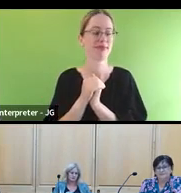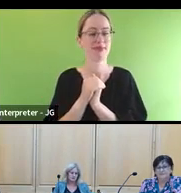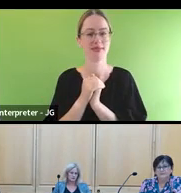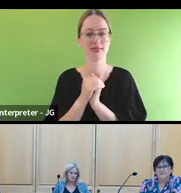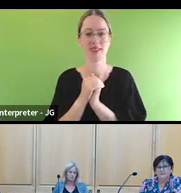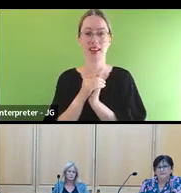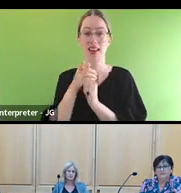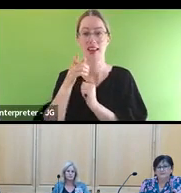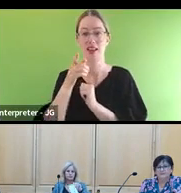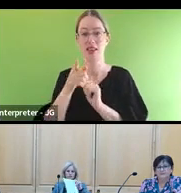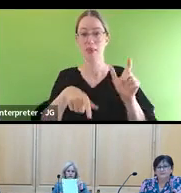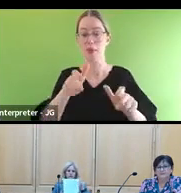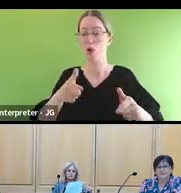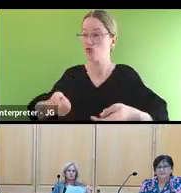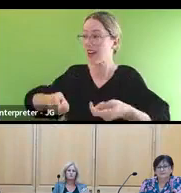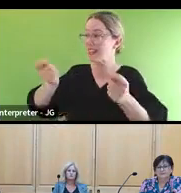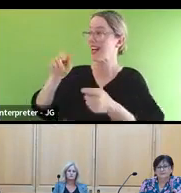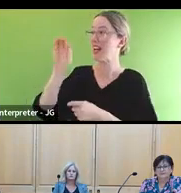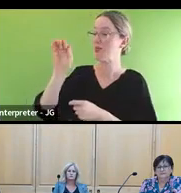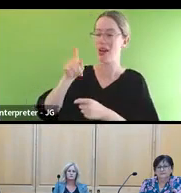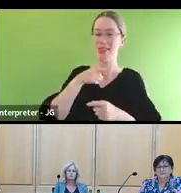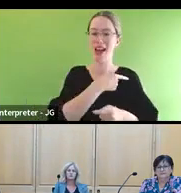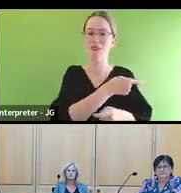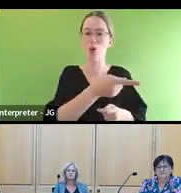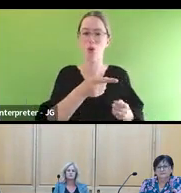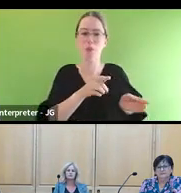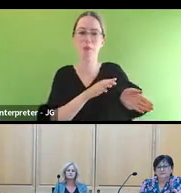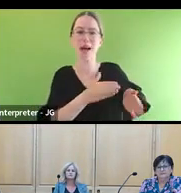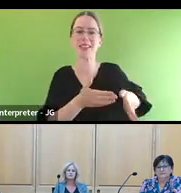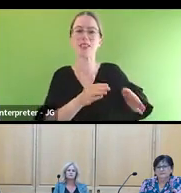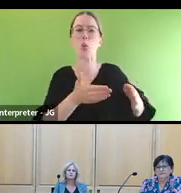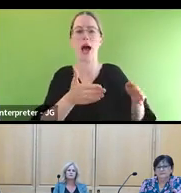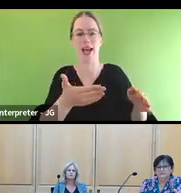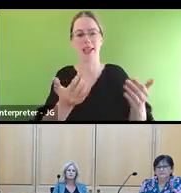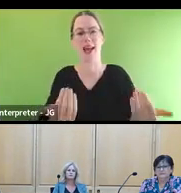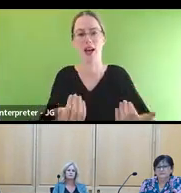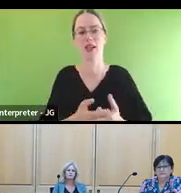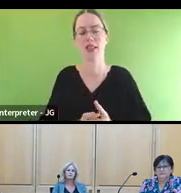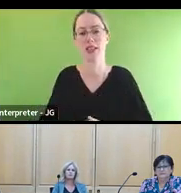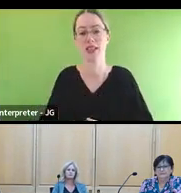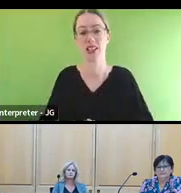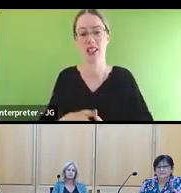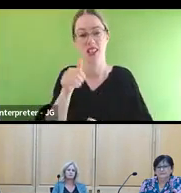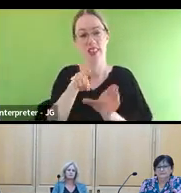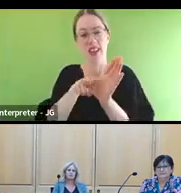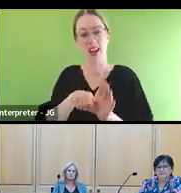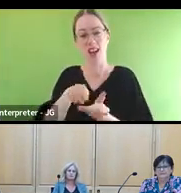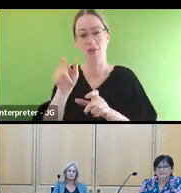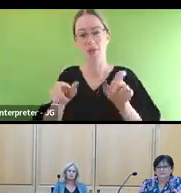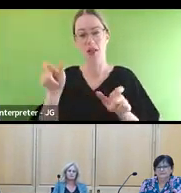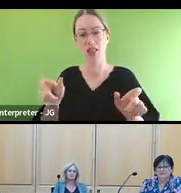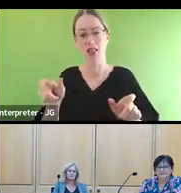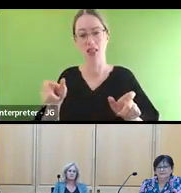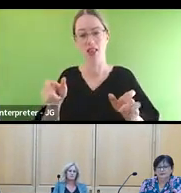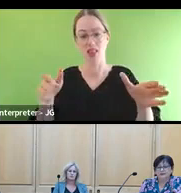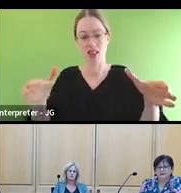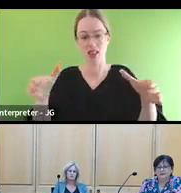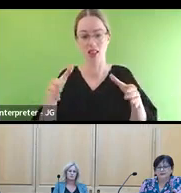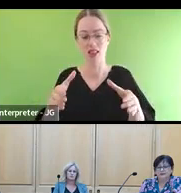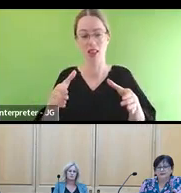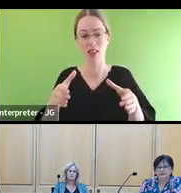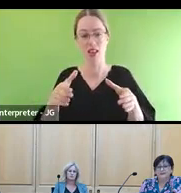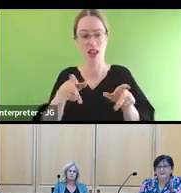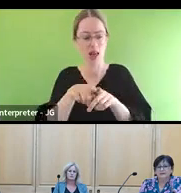raise the flag people have all died around me. And even the younger people that we have been,